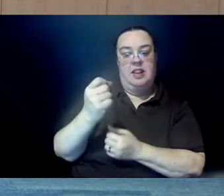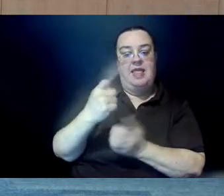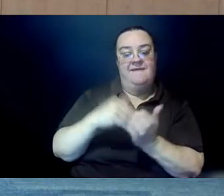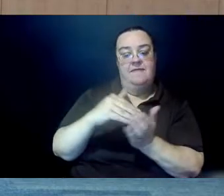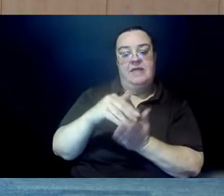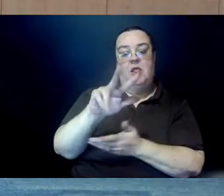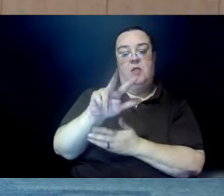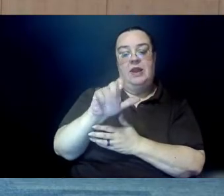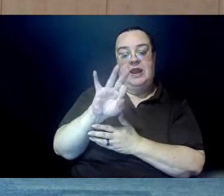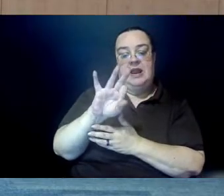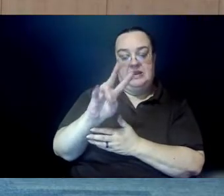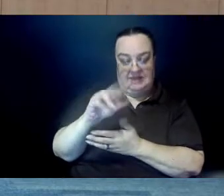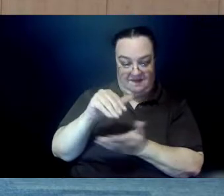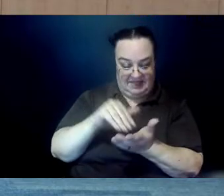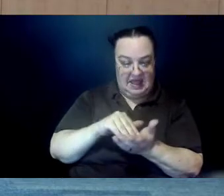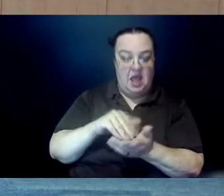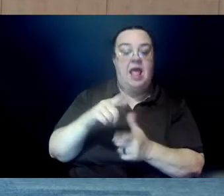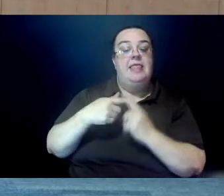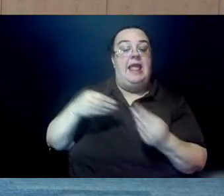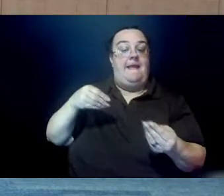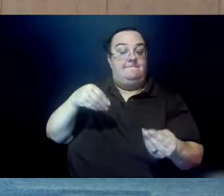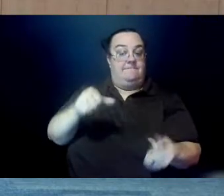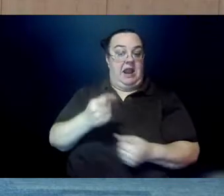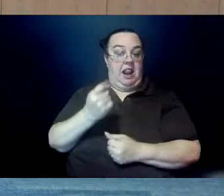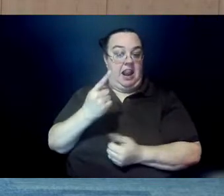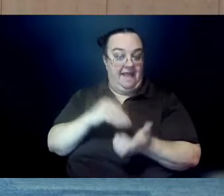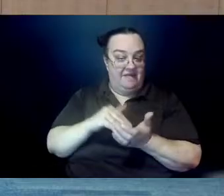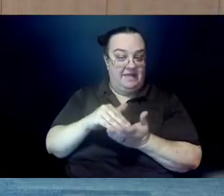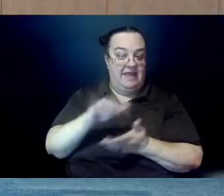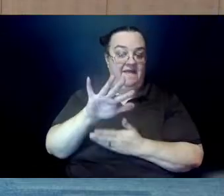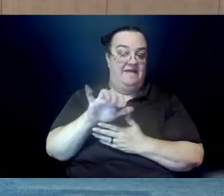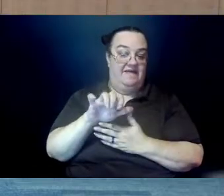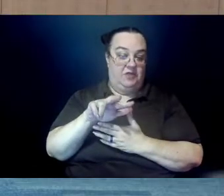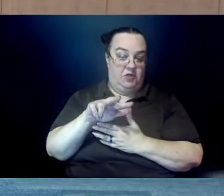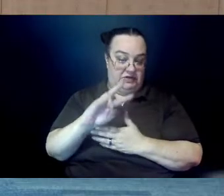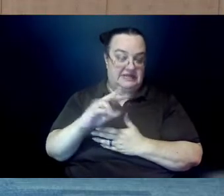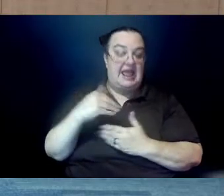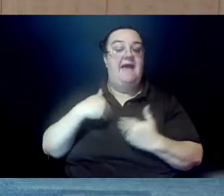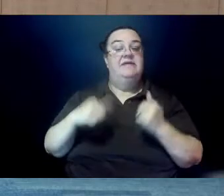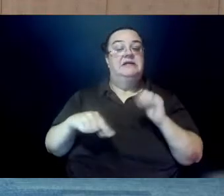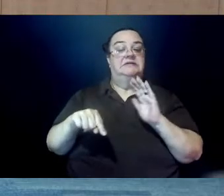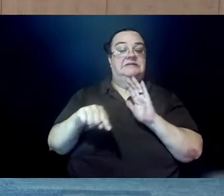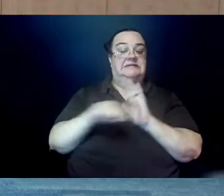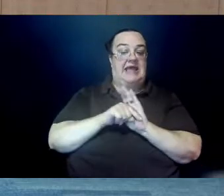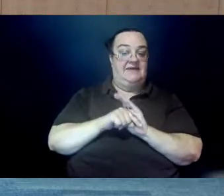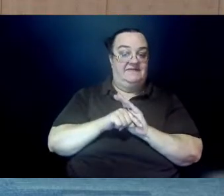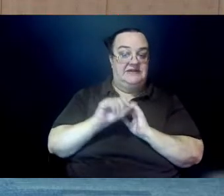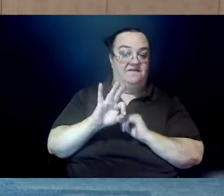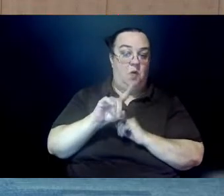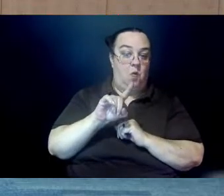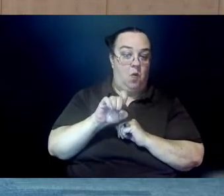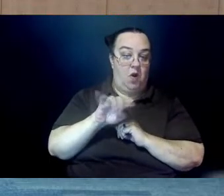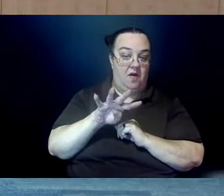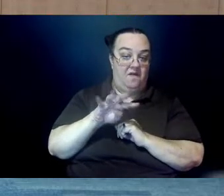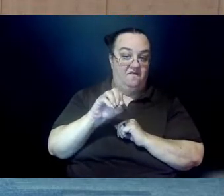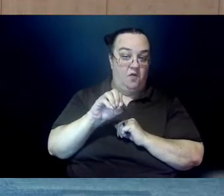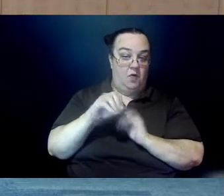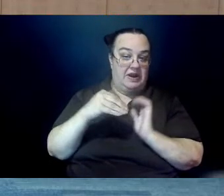and expenditures of 11,537,000 for a deficit of